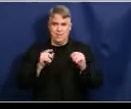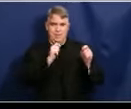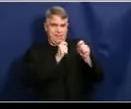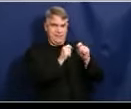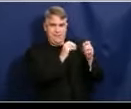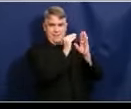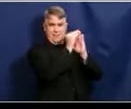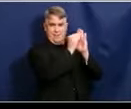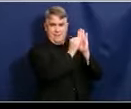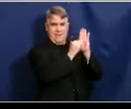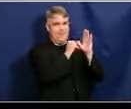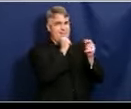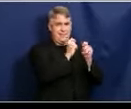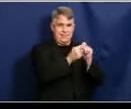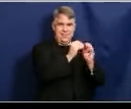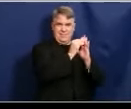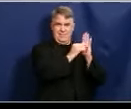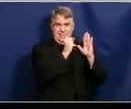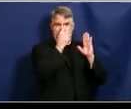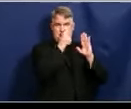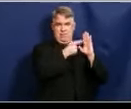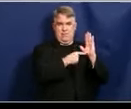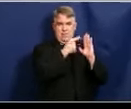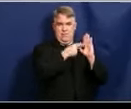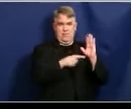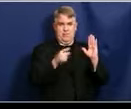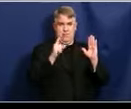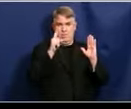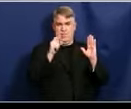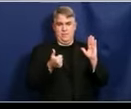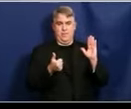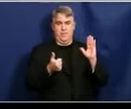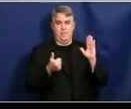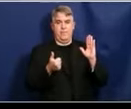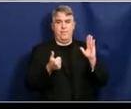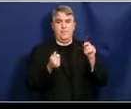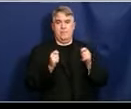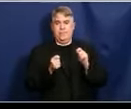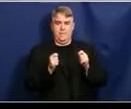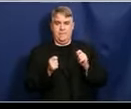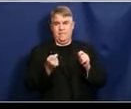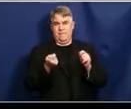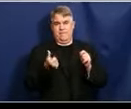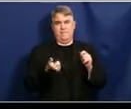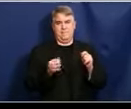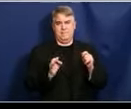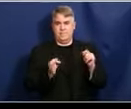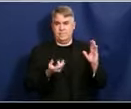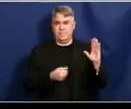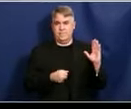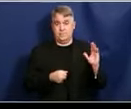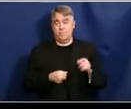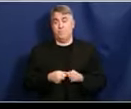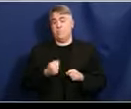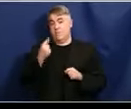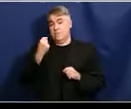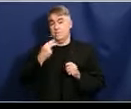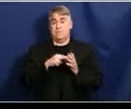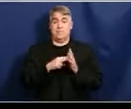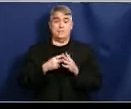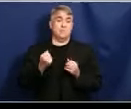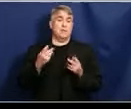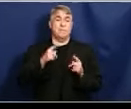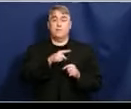and there's only 1/10 of a point difference between the two. This is related to testing. If you